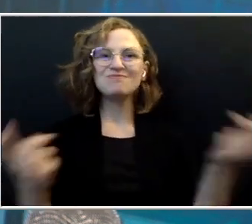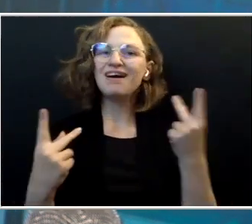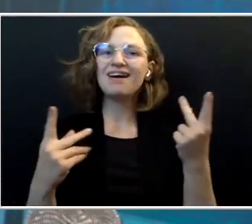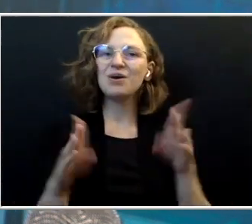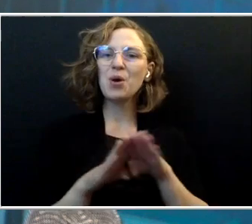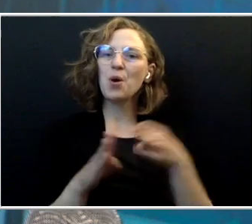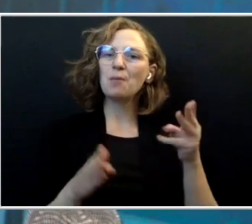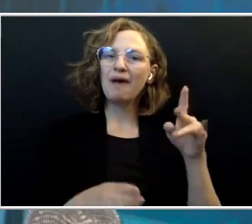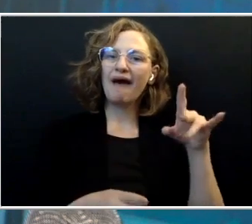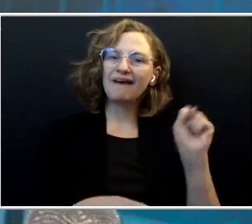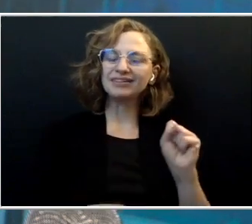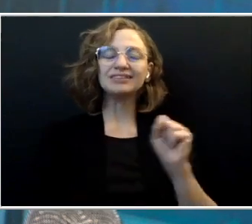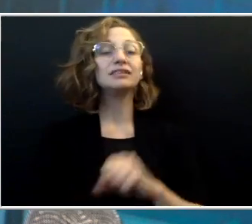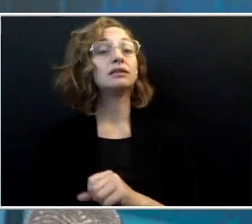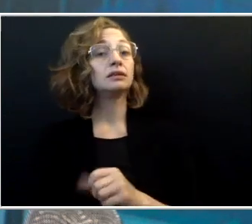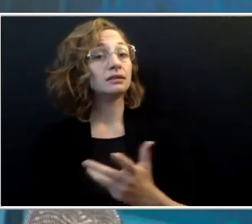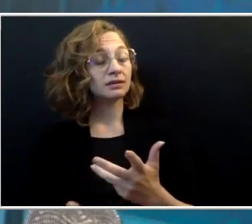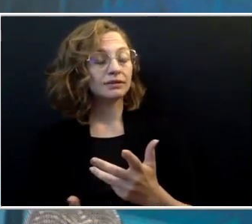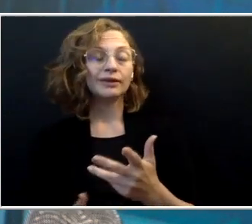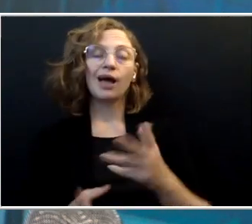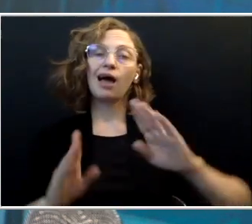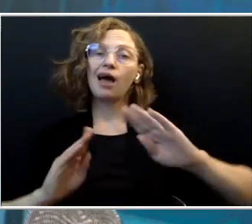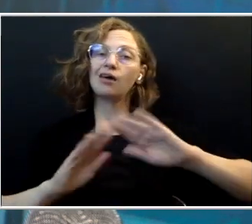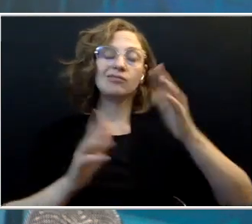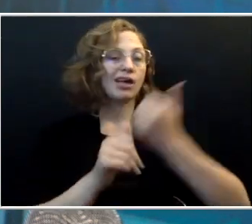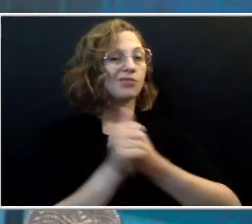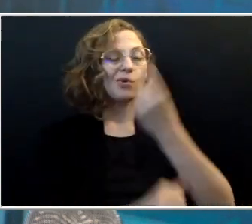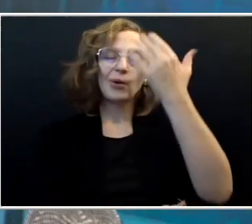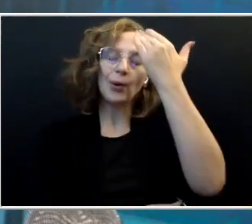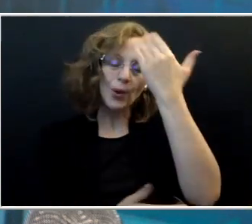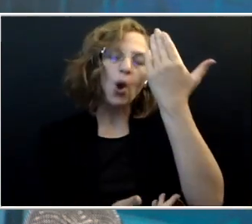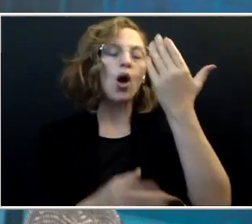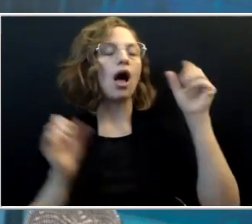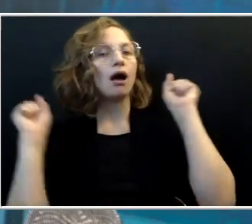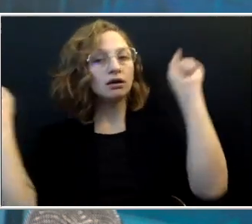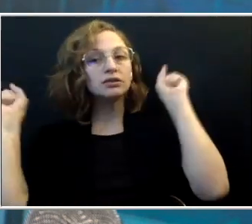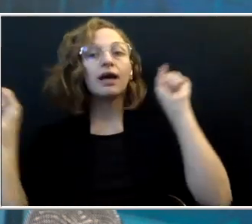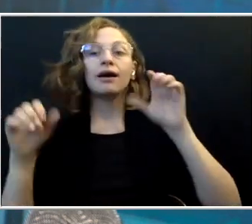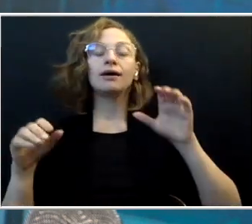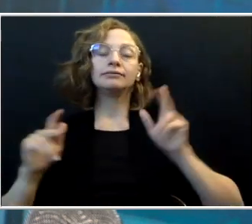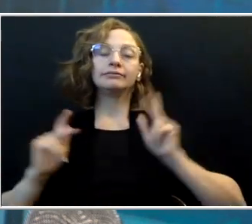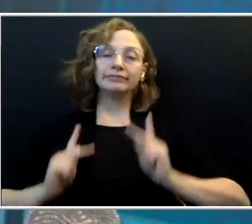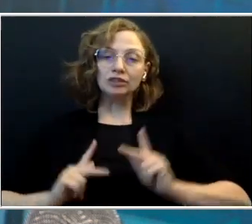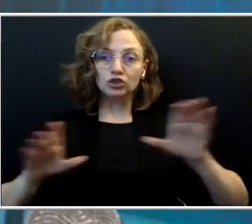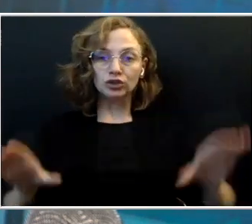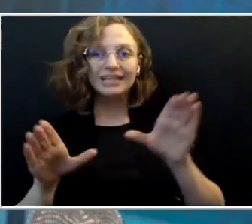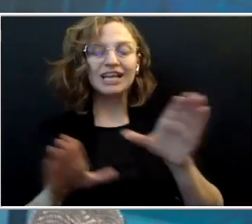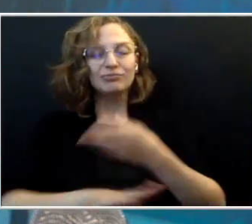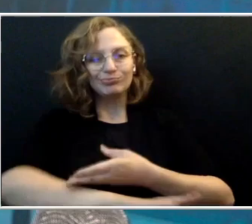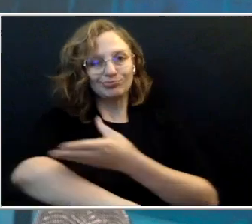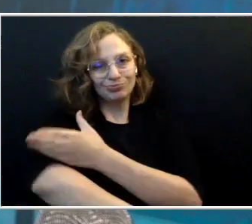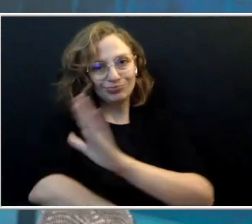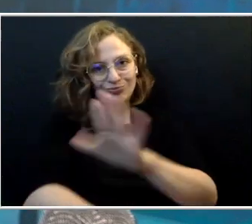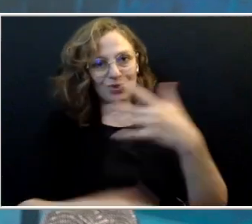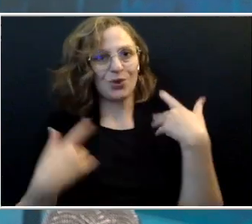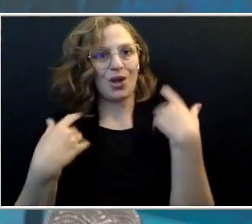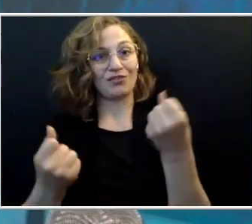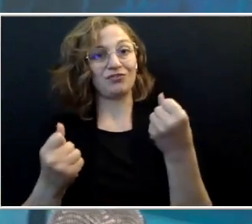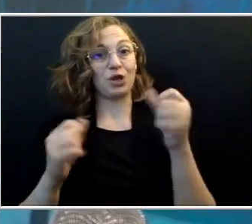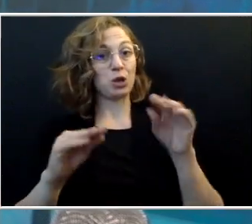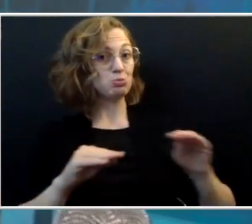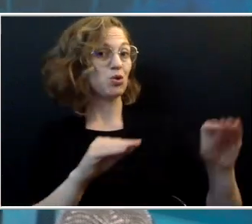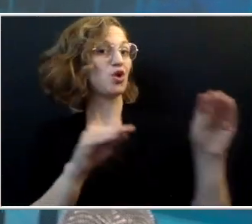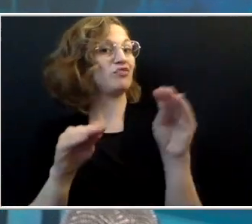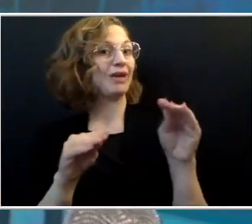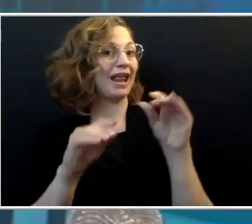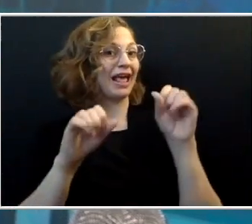to tell you that exercise and physical activity will improve your health. Movement can be medicine. I can spend this whole program